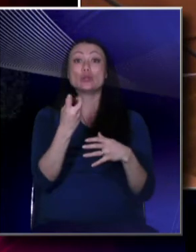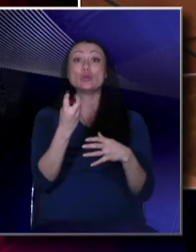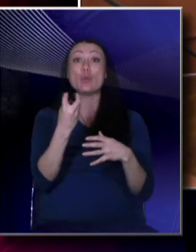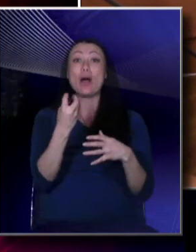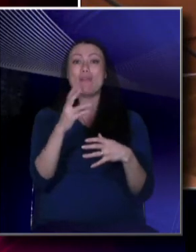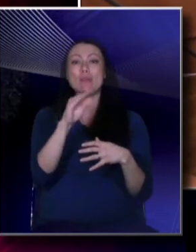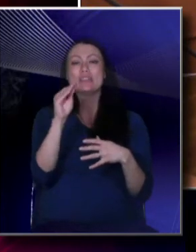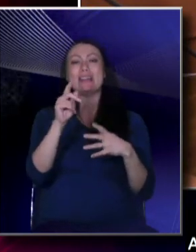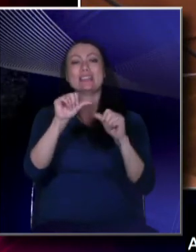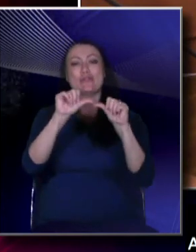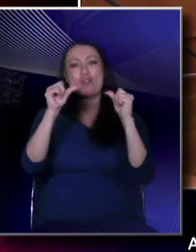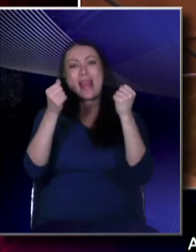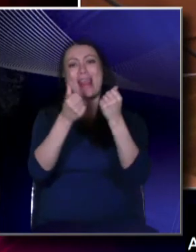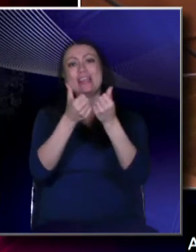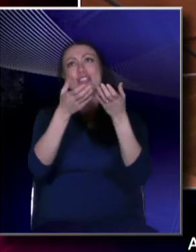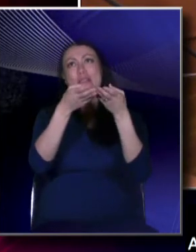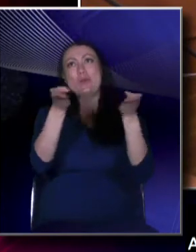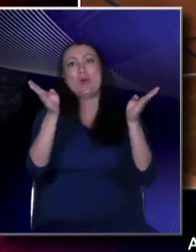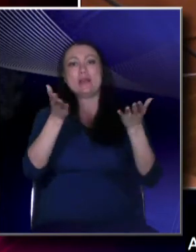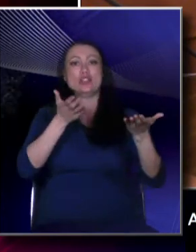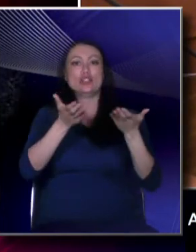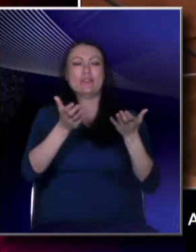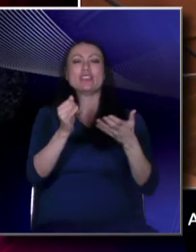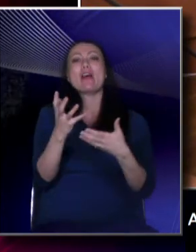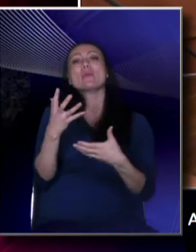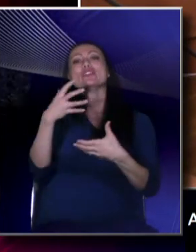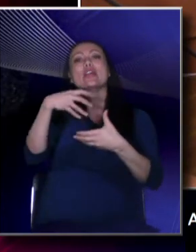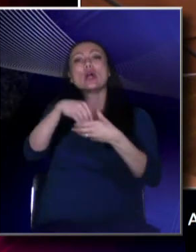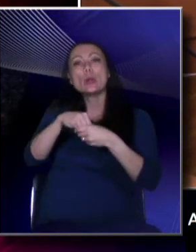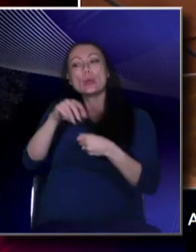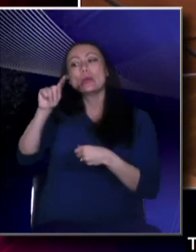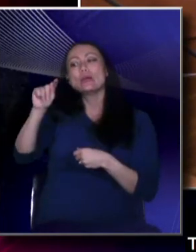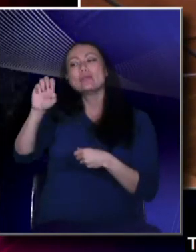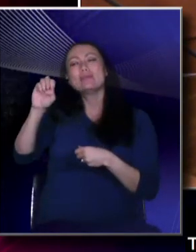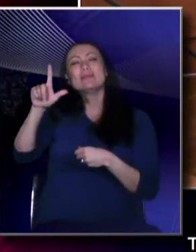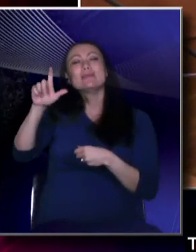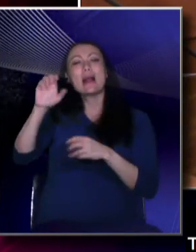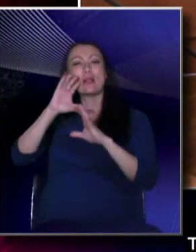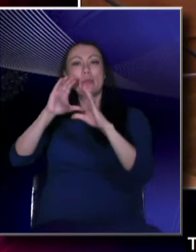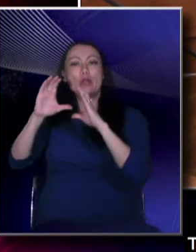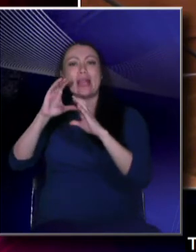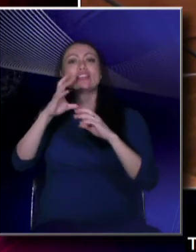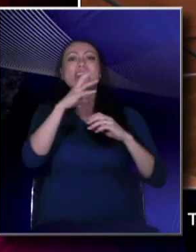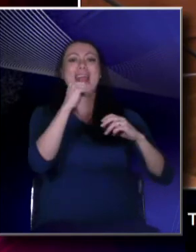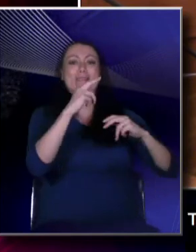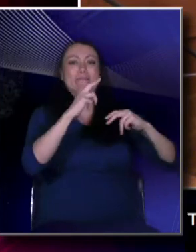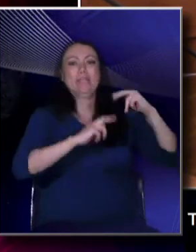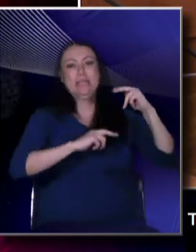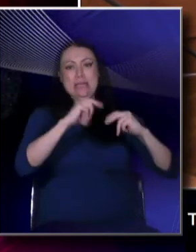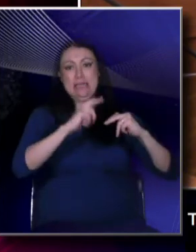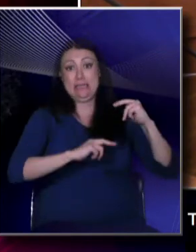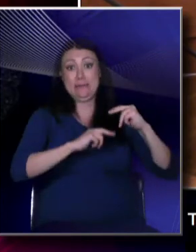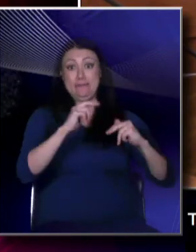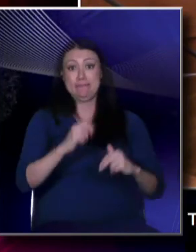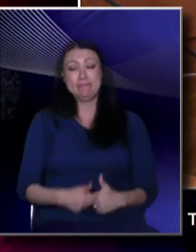for agency-wide services, which would include telecommunication as well as facilities.